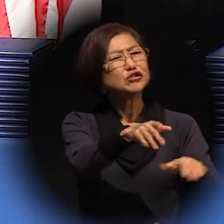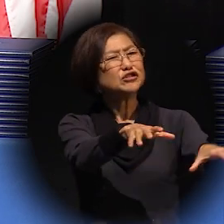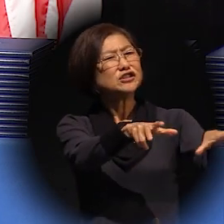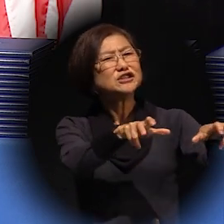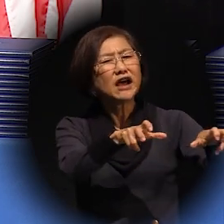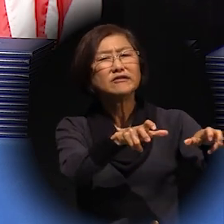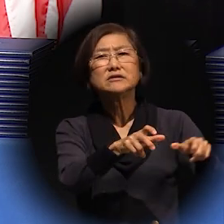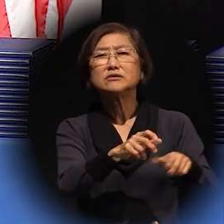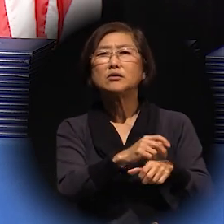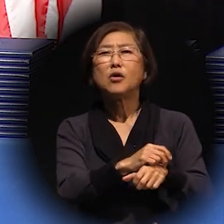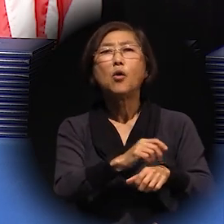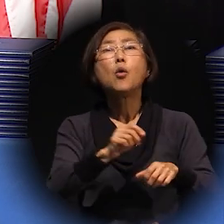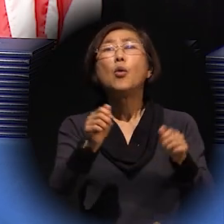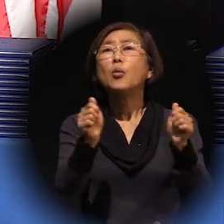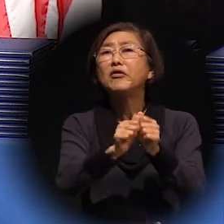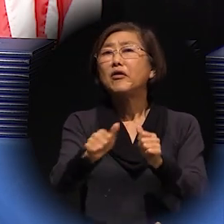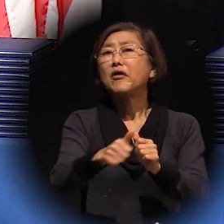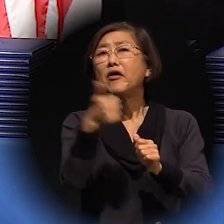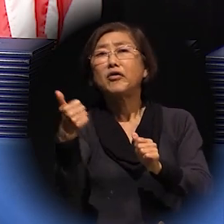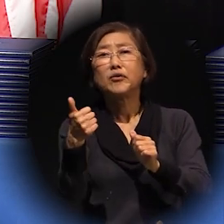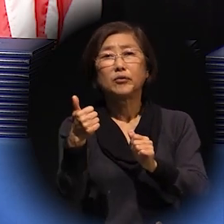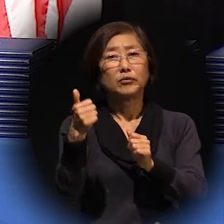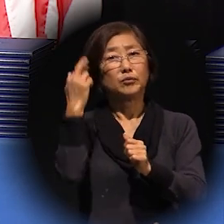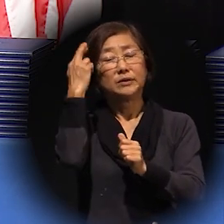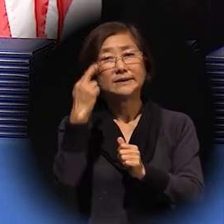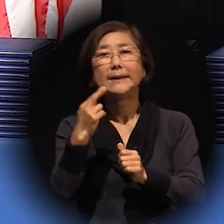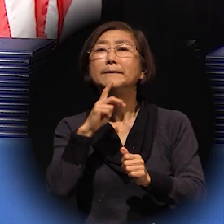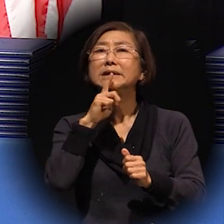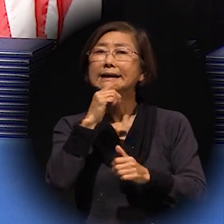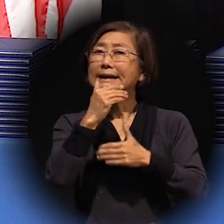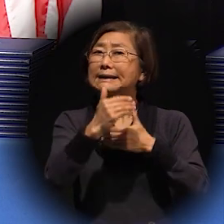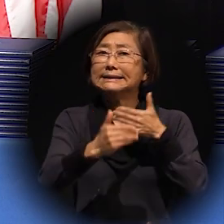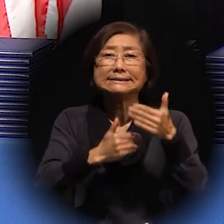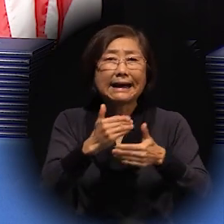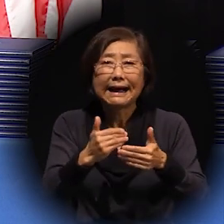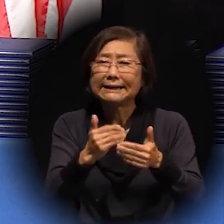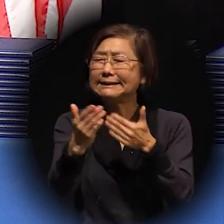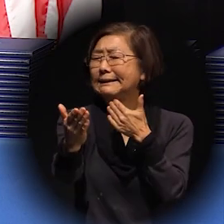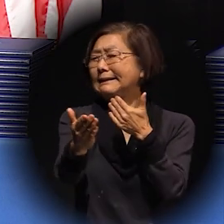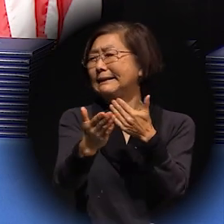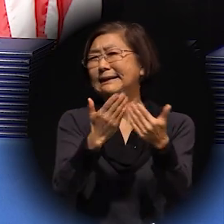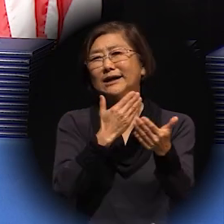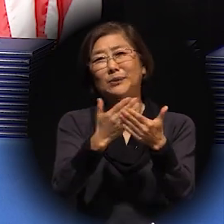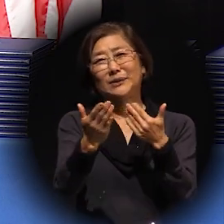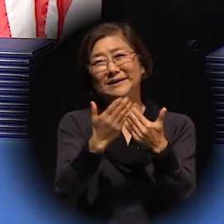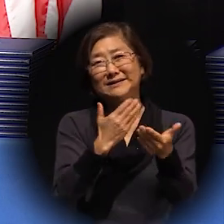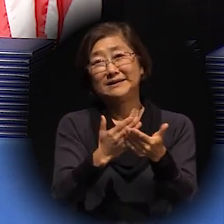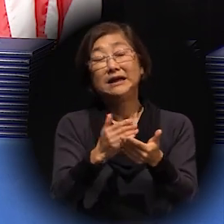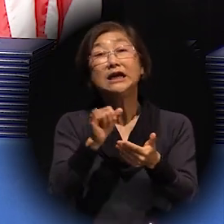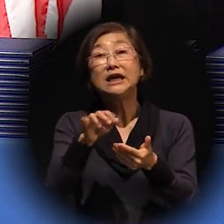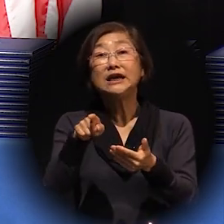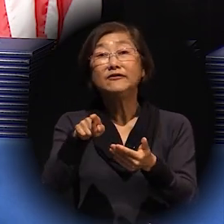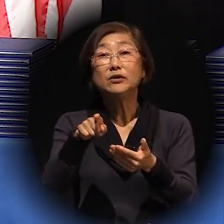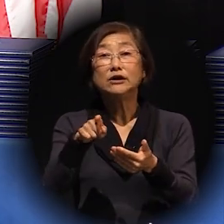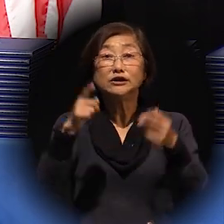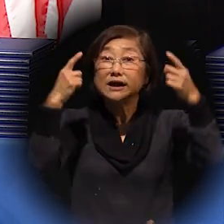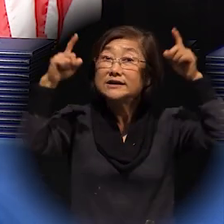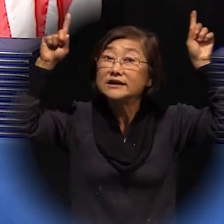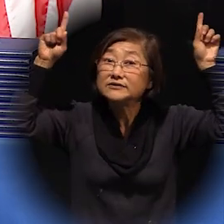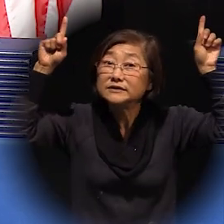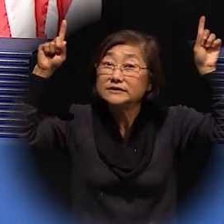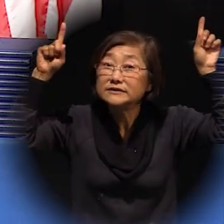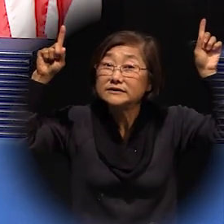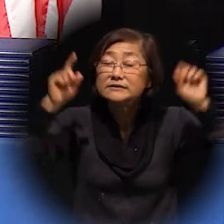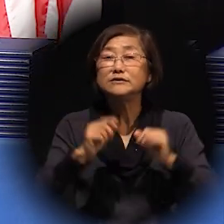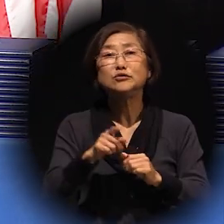selfish, ulterior motives. Be kind anyway. If you are